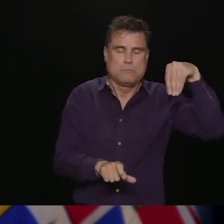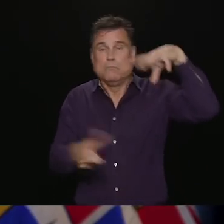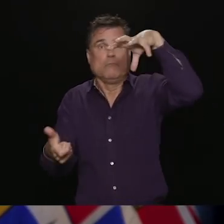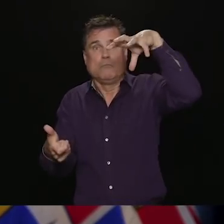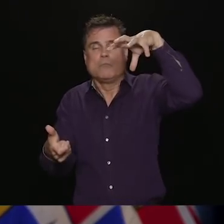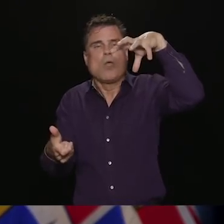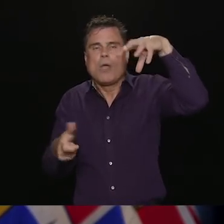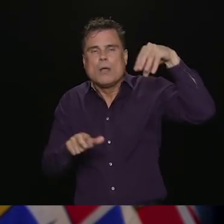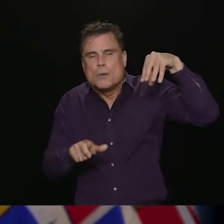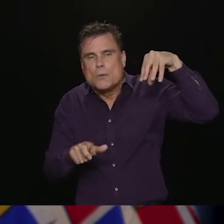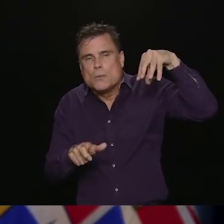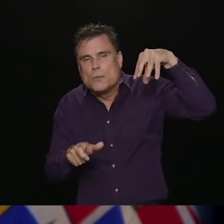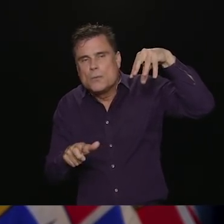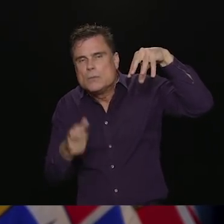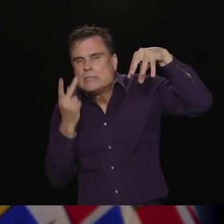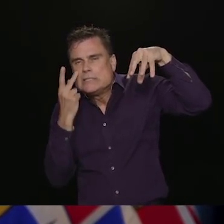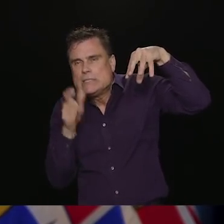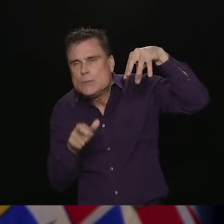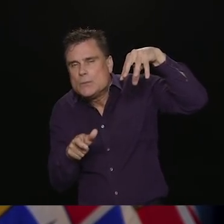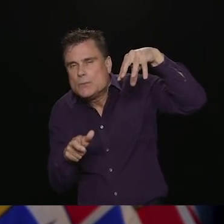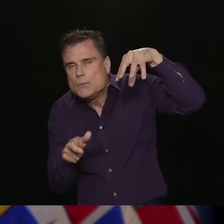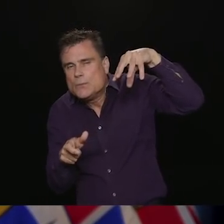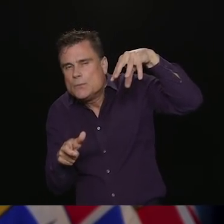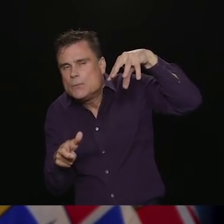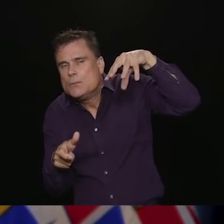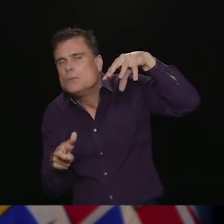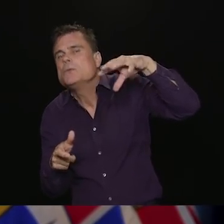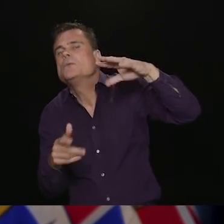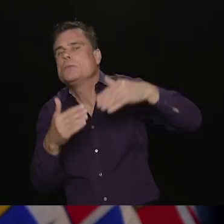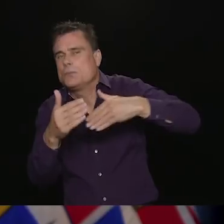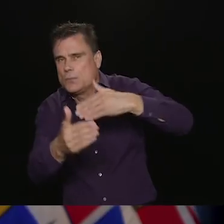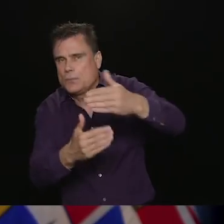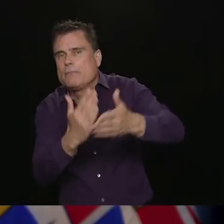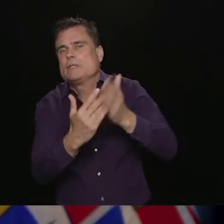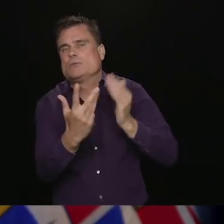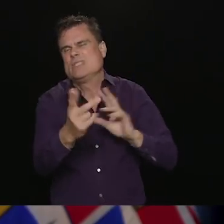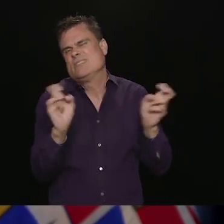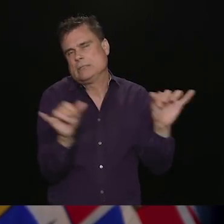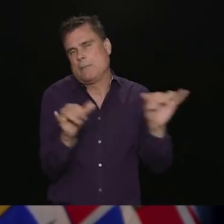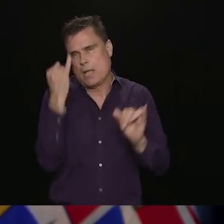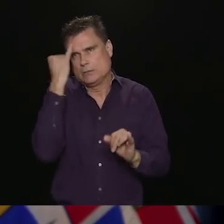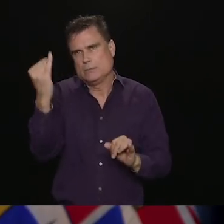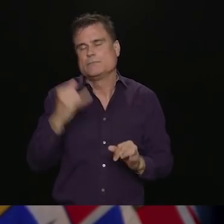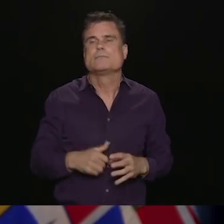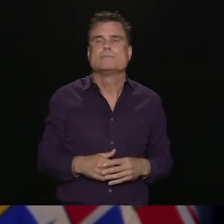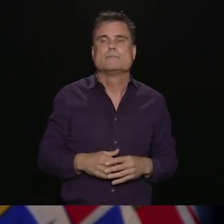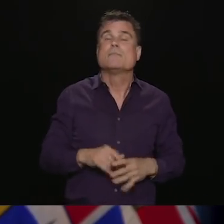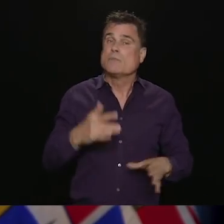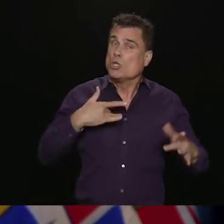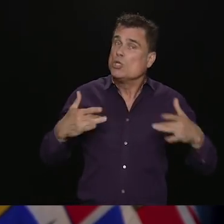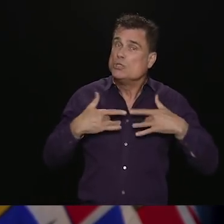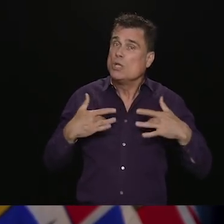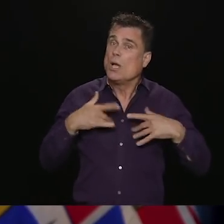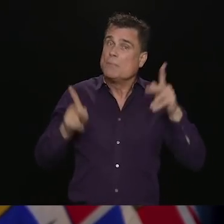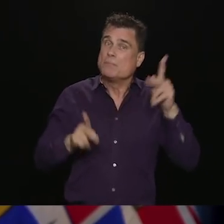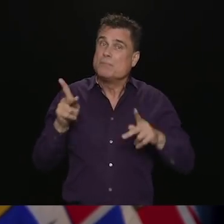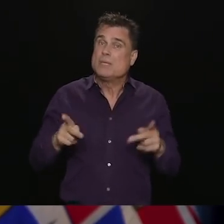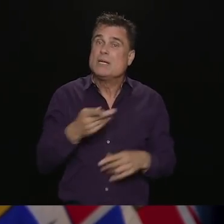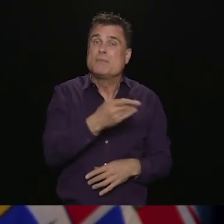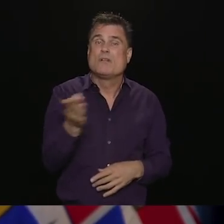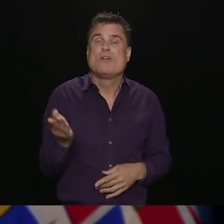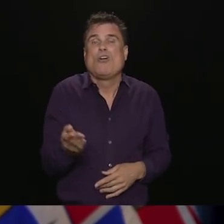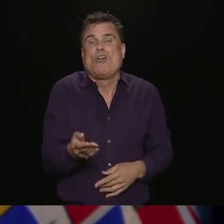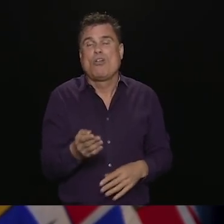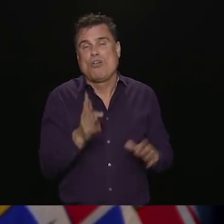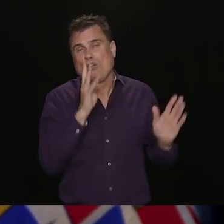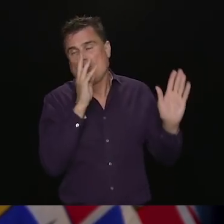same things that we need to do. And that speaks to the concern about complacency. Saying that we're in phase three does not mean